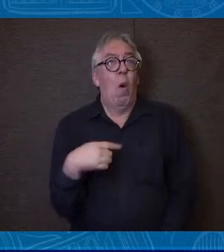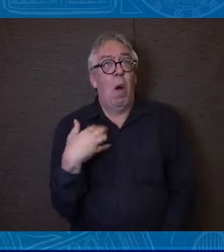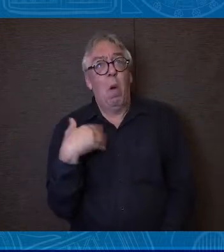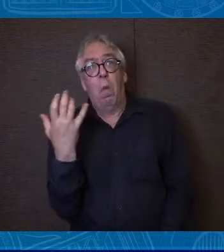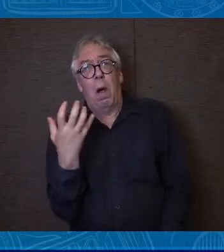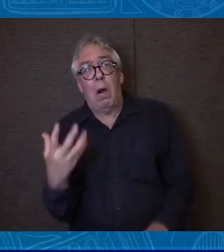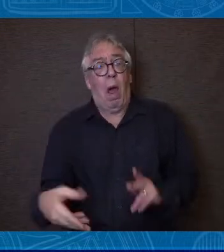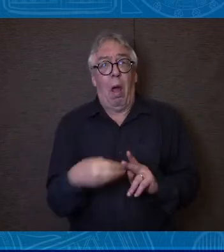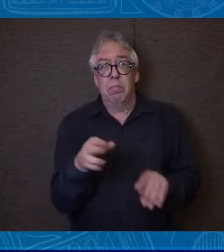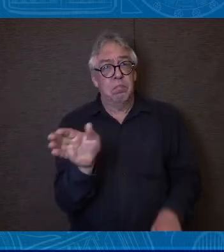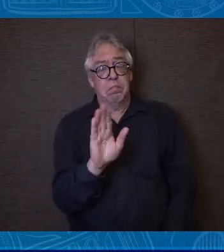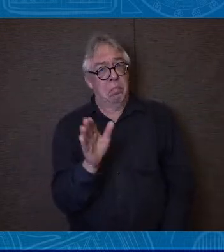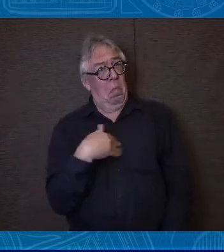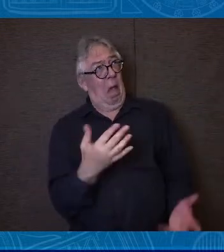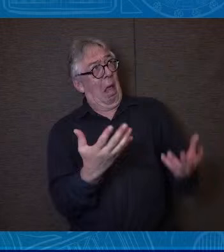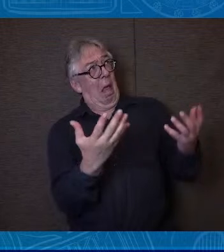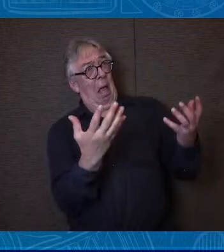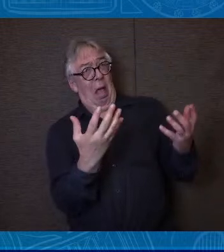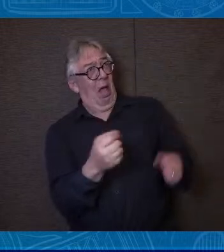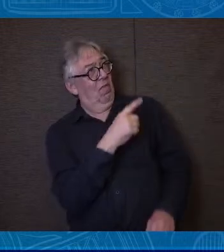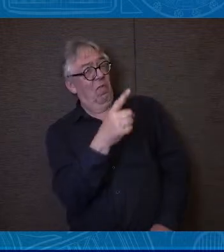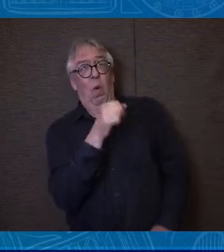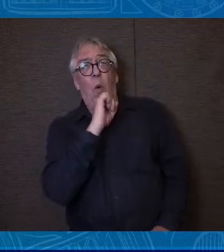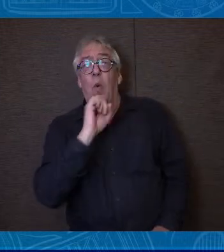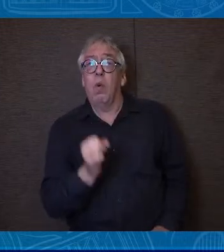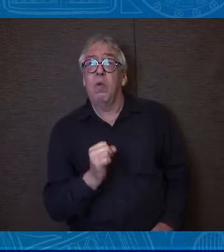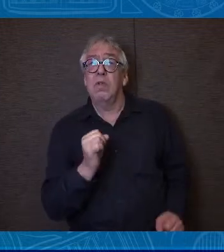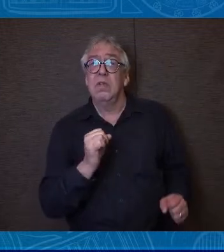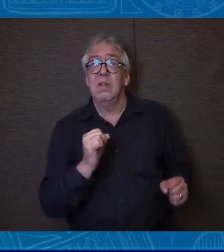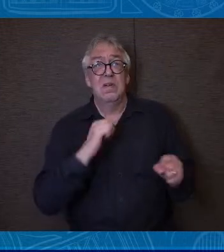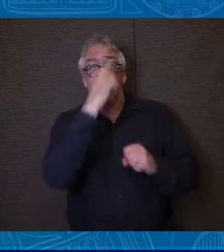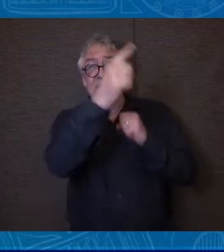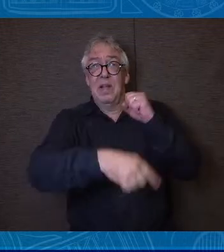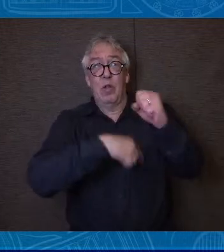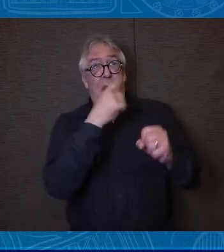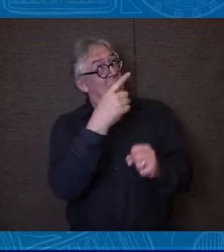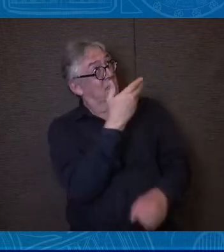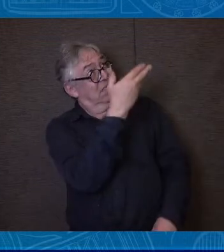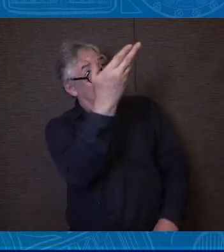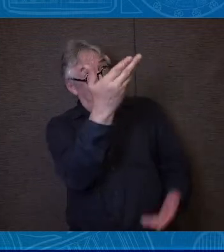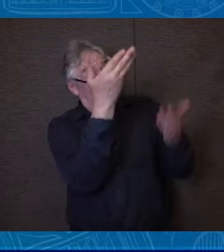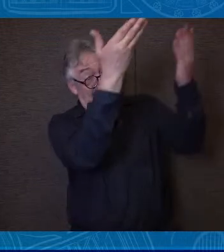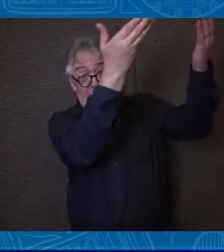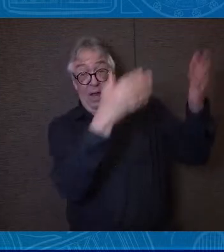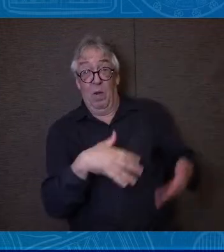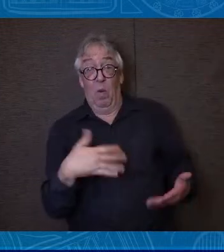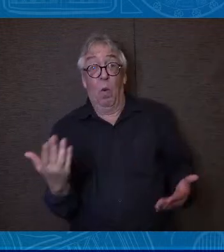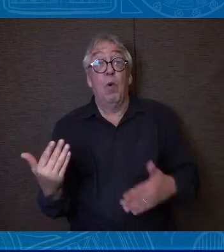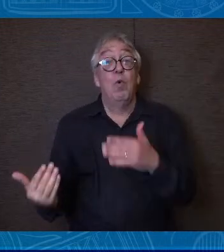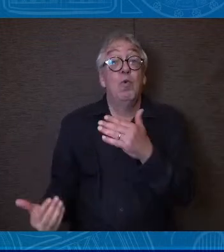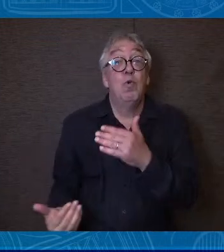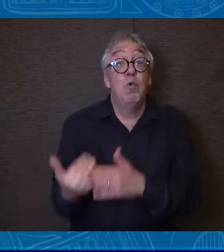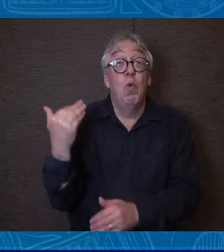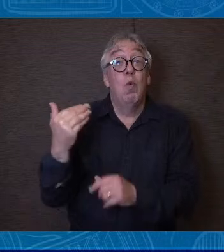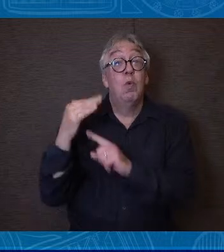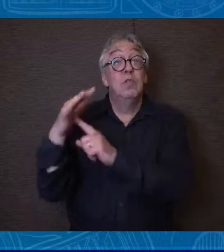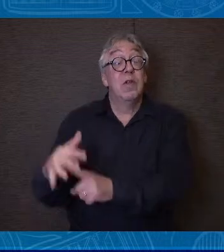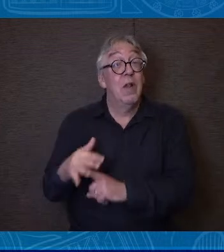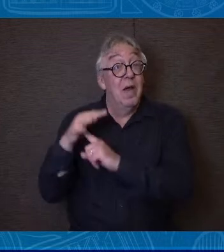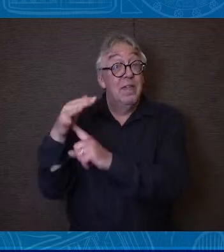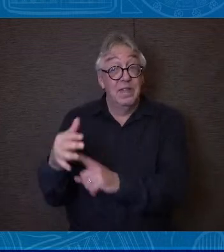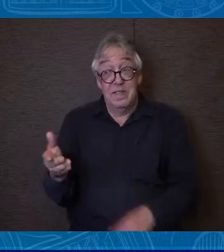more to take benefit about all the satellites that are under construction launch each